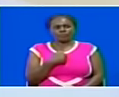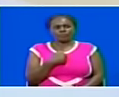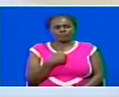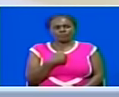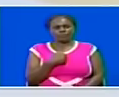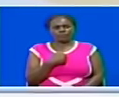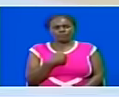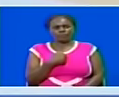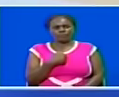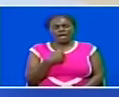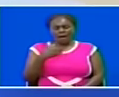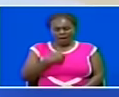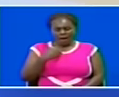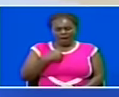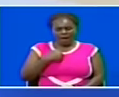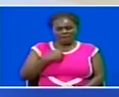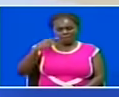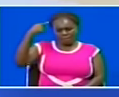to have a sober mind of